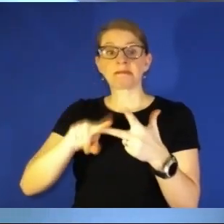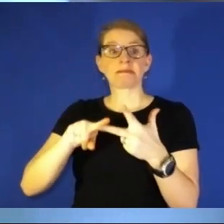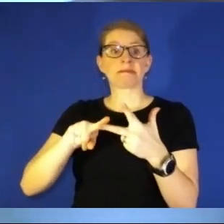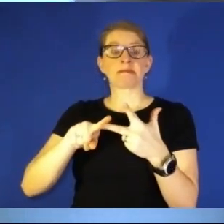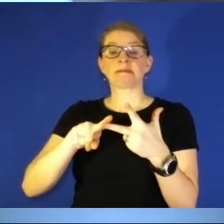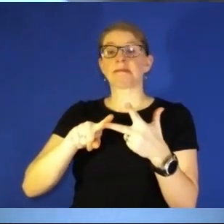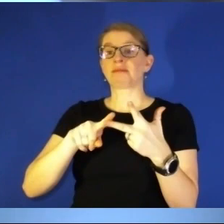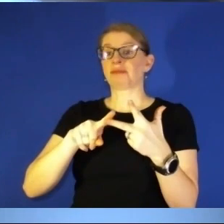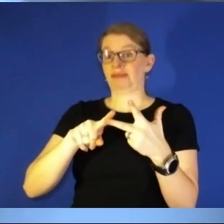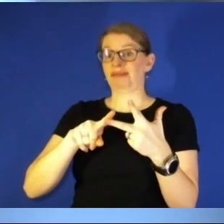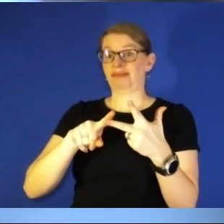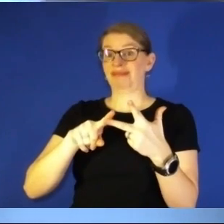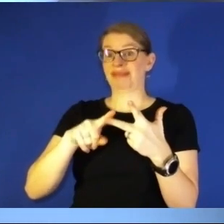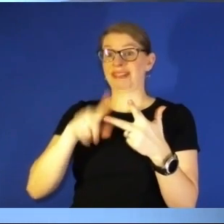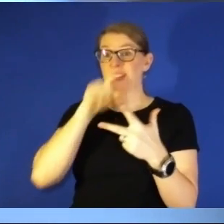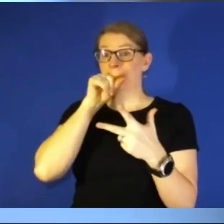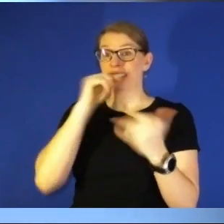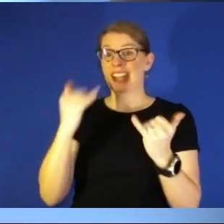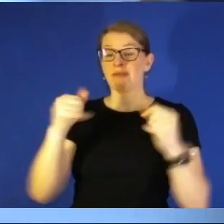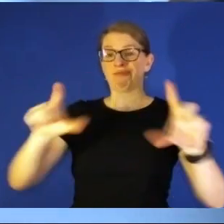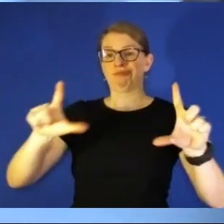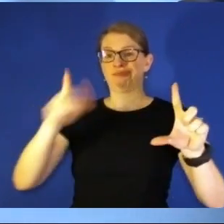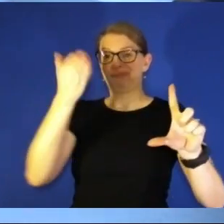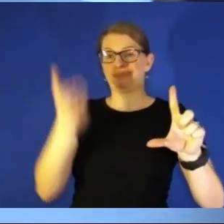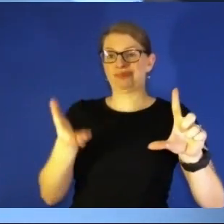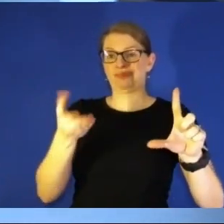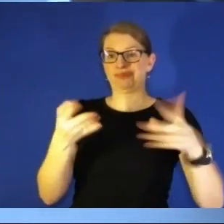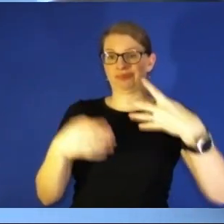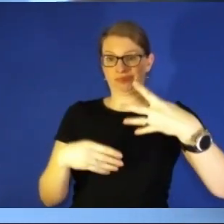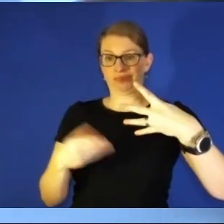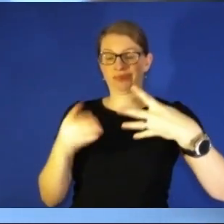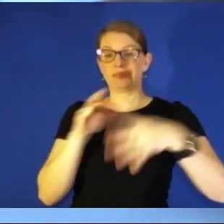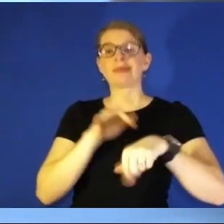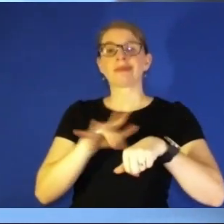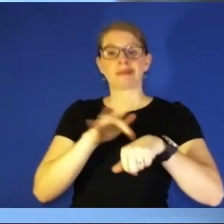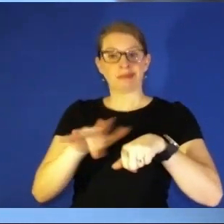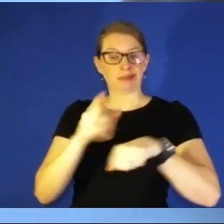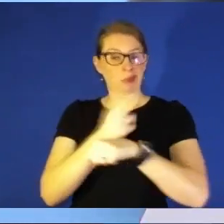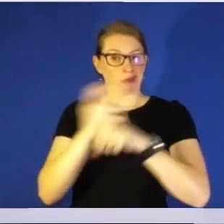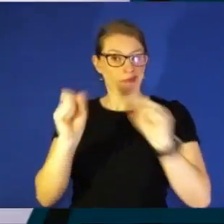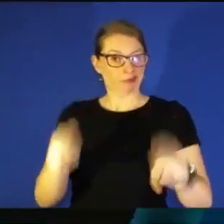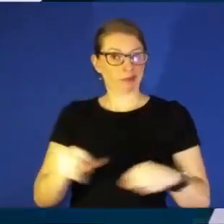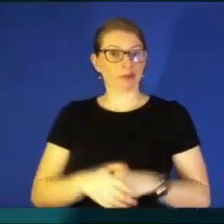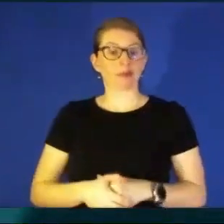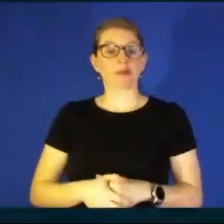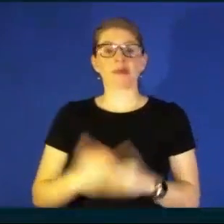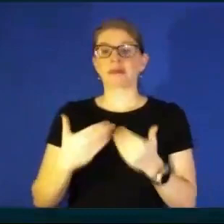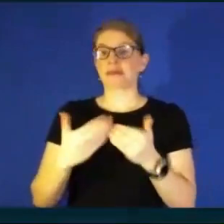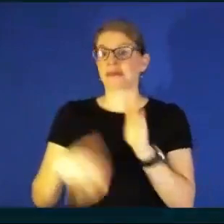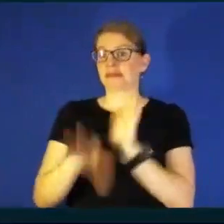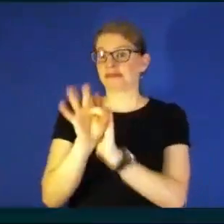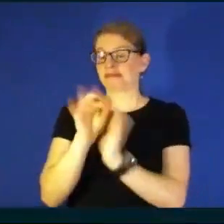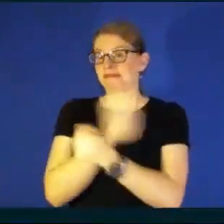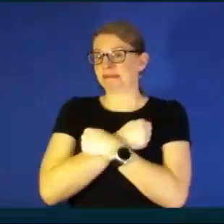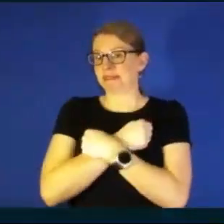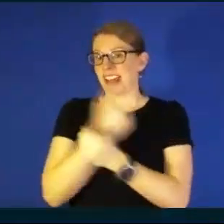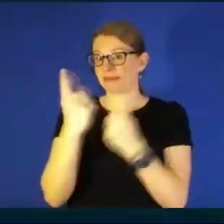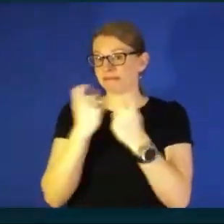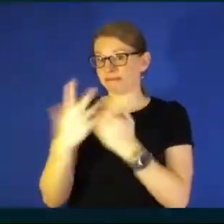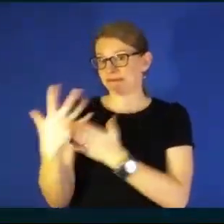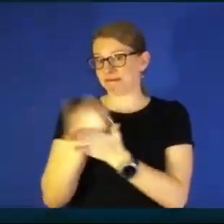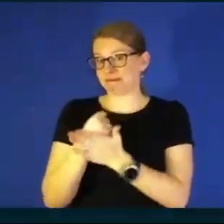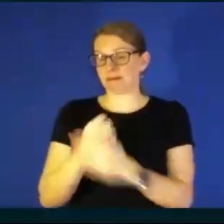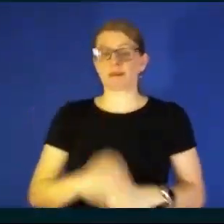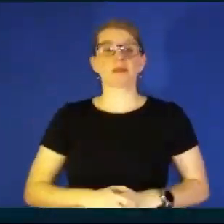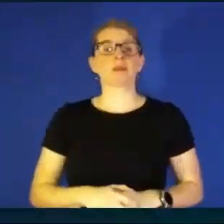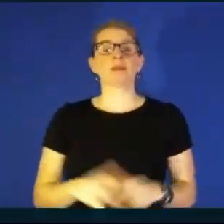now on Twitter. And you can find links to those all right here on your screen. We are easy to find and we love getting your questions. But first, Dr.